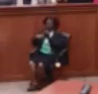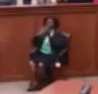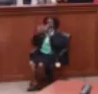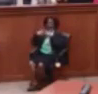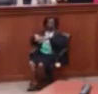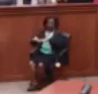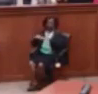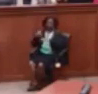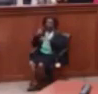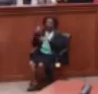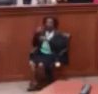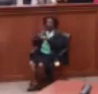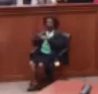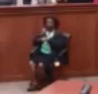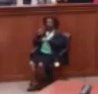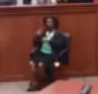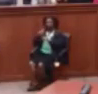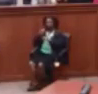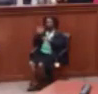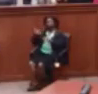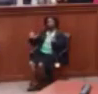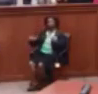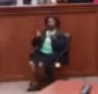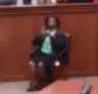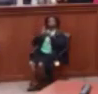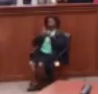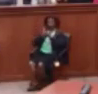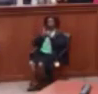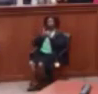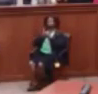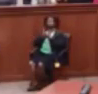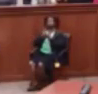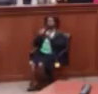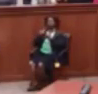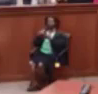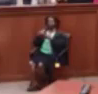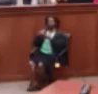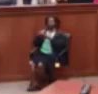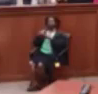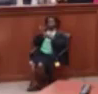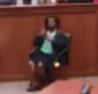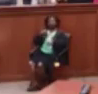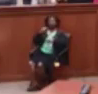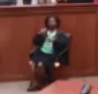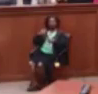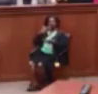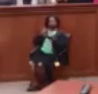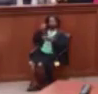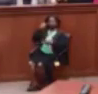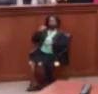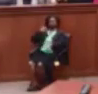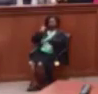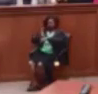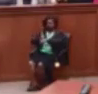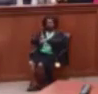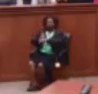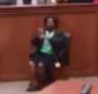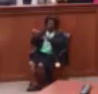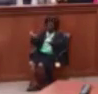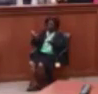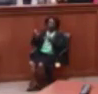out. So I think the challenge in terms of rolling something out quickly is only in terms of